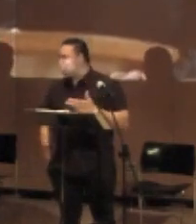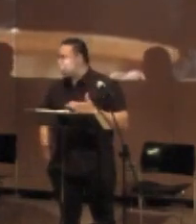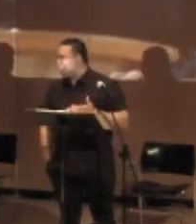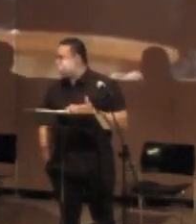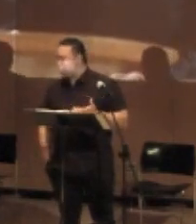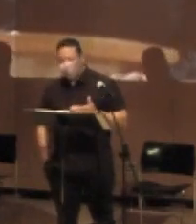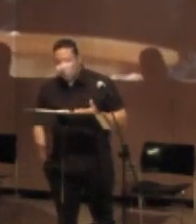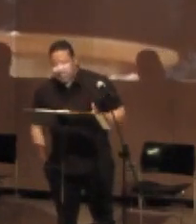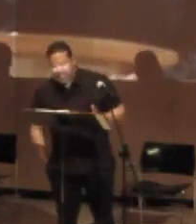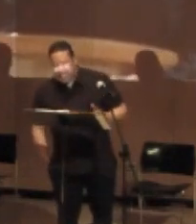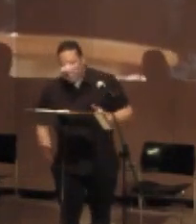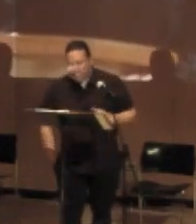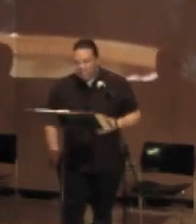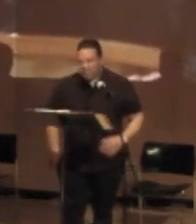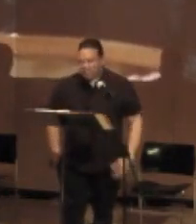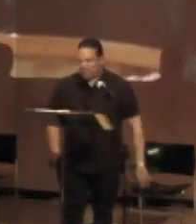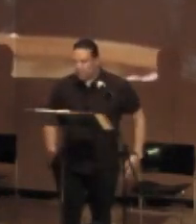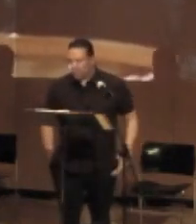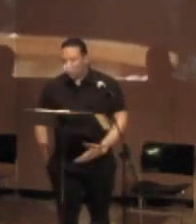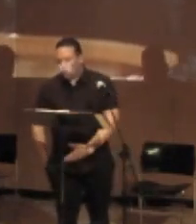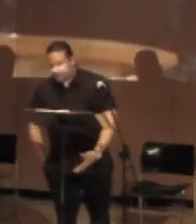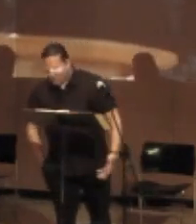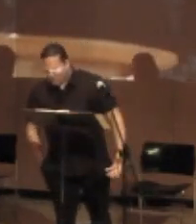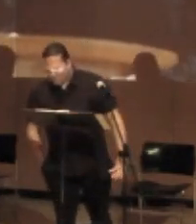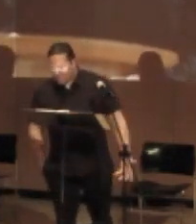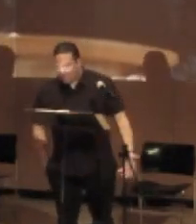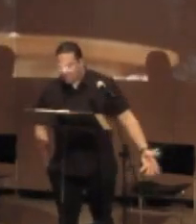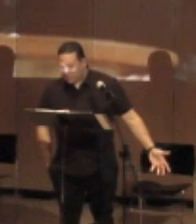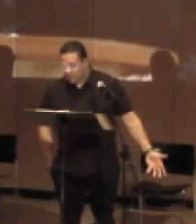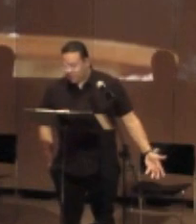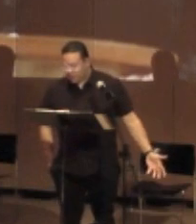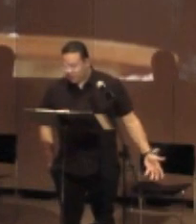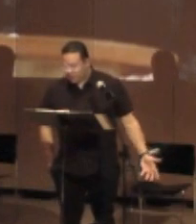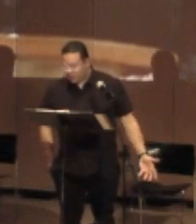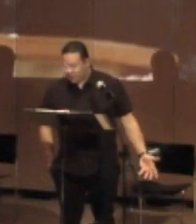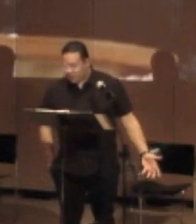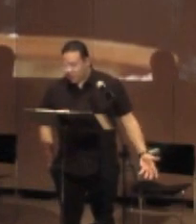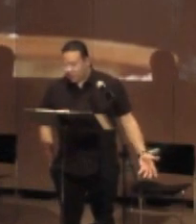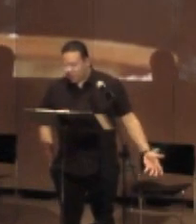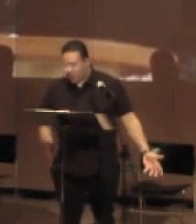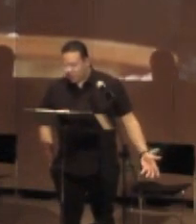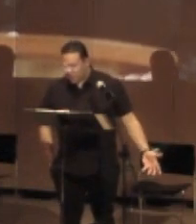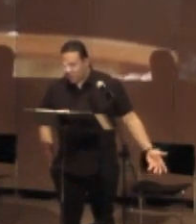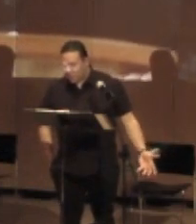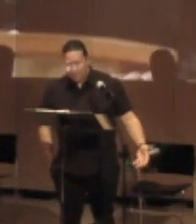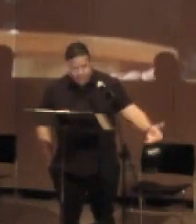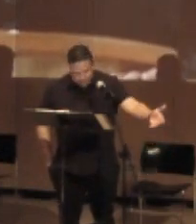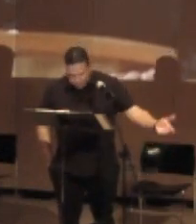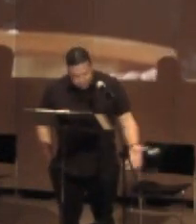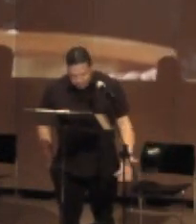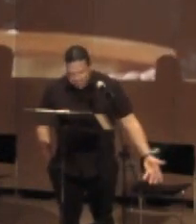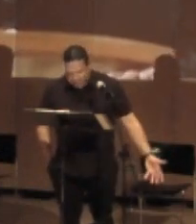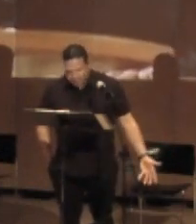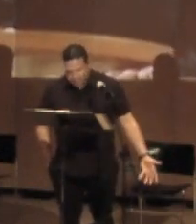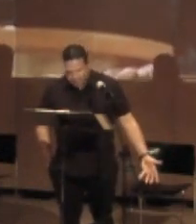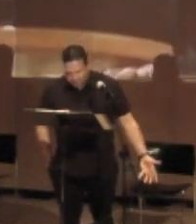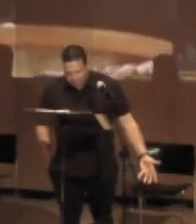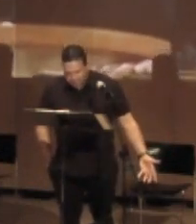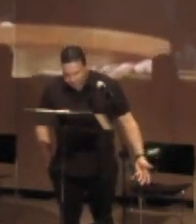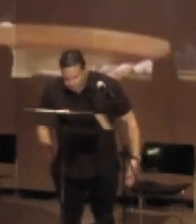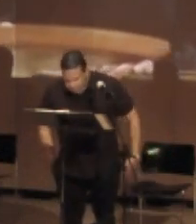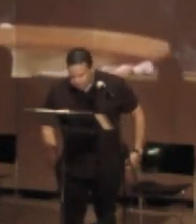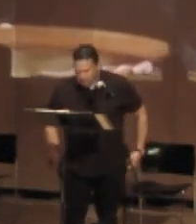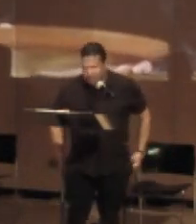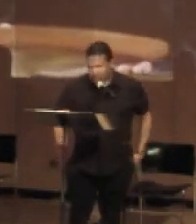but why aren't they here good question yeah Norah is supposed to pick up Mom and then come straight